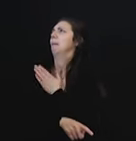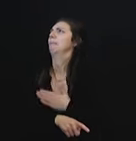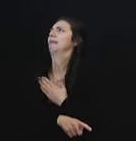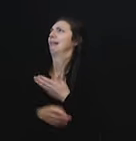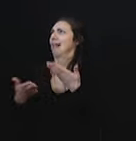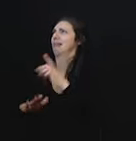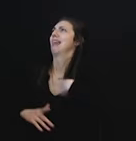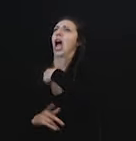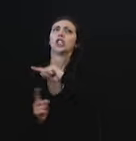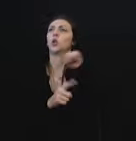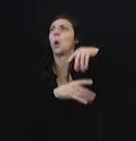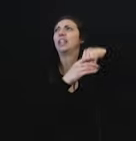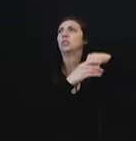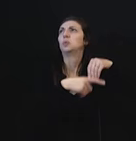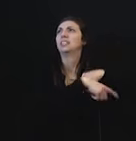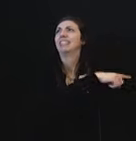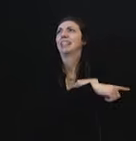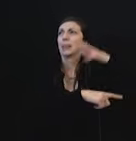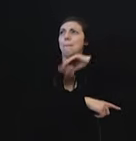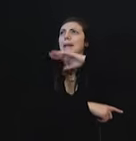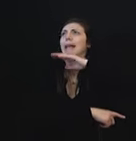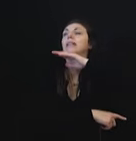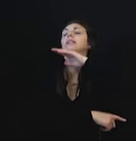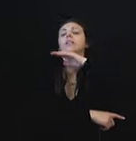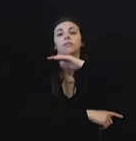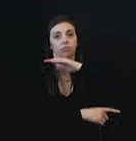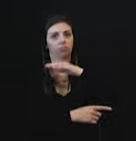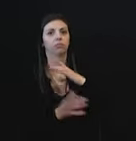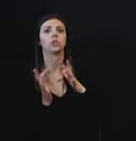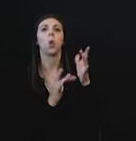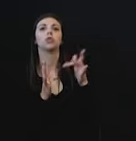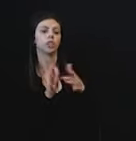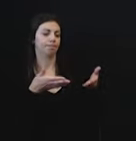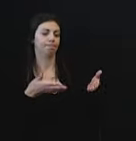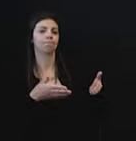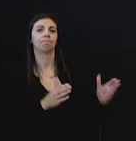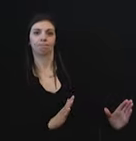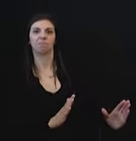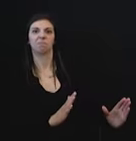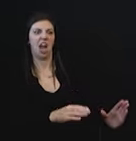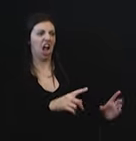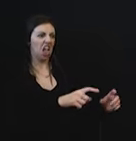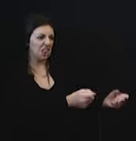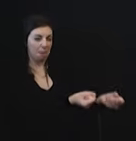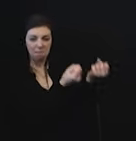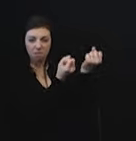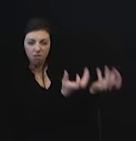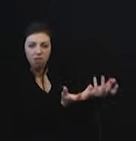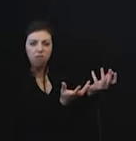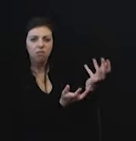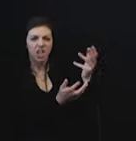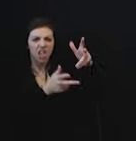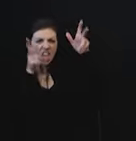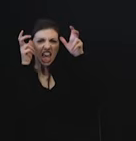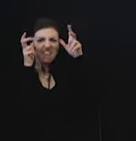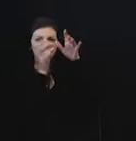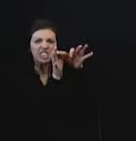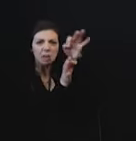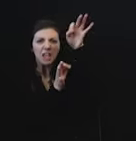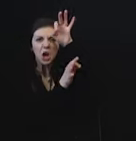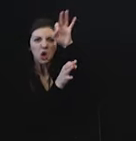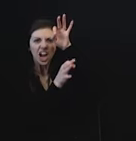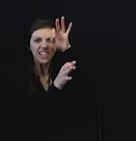enter them." So Jesus gave them permission. And the evil spirits came out of the man and entered the